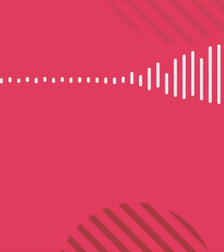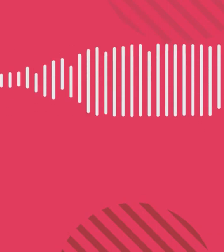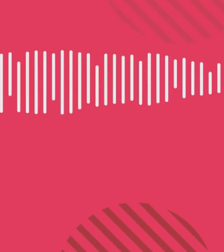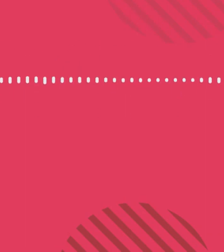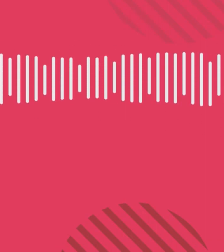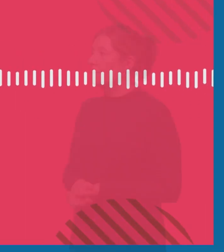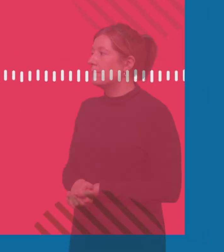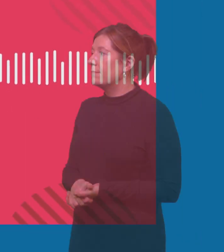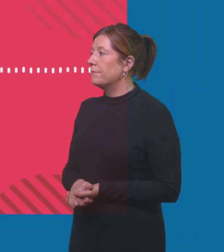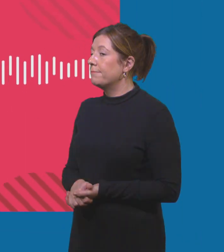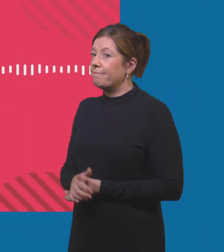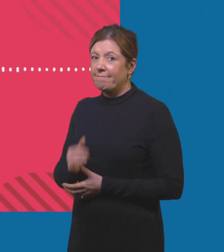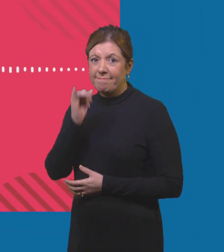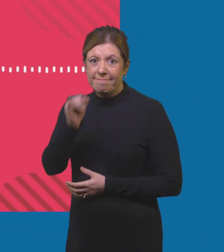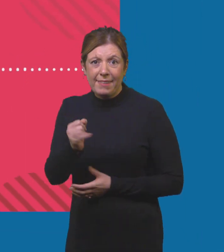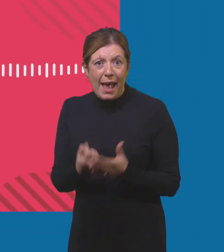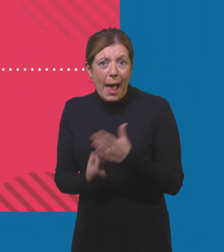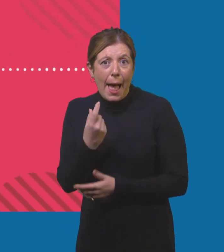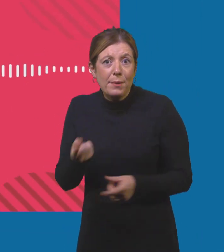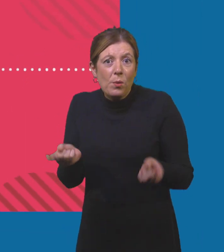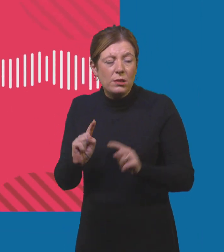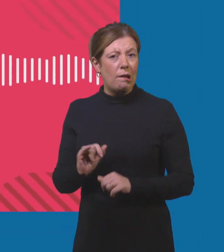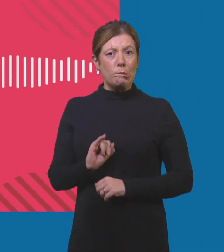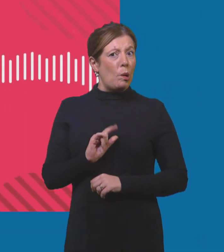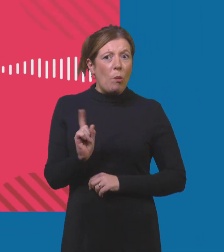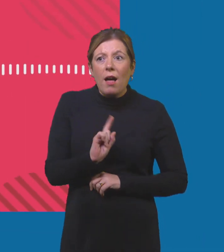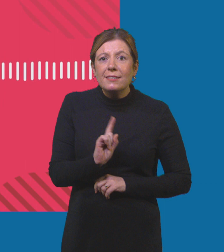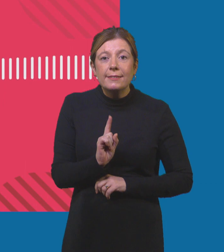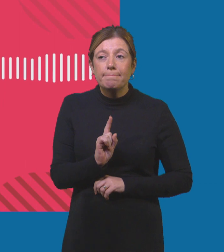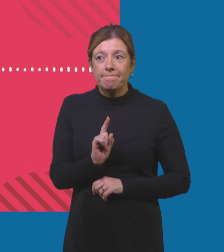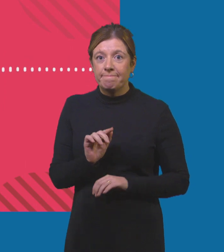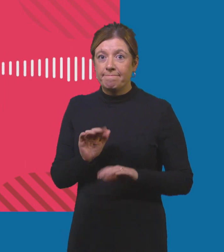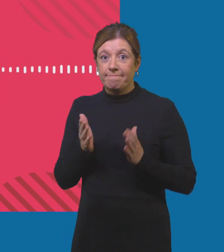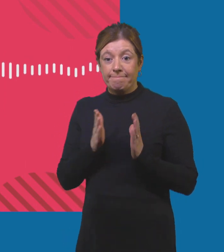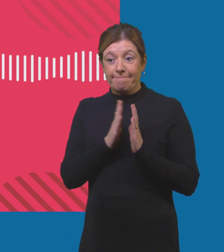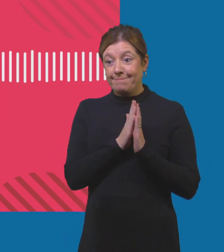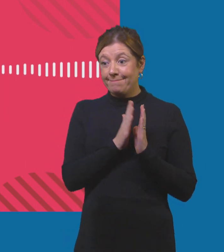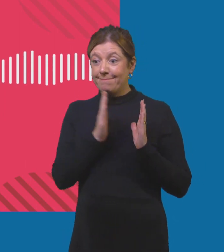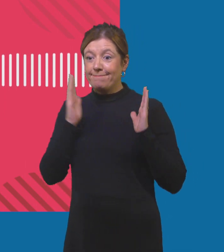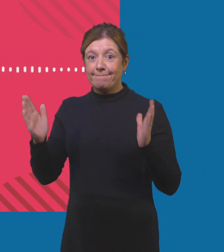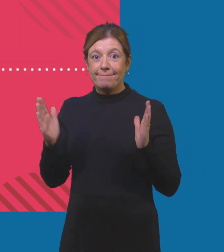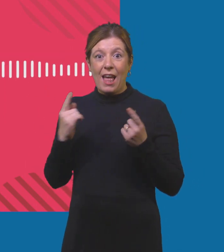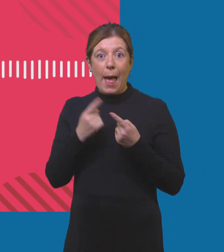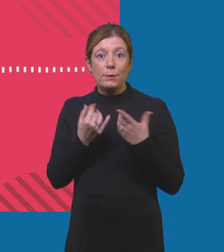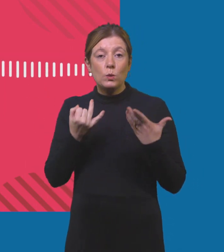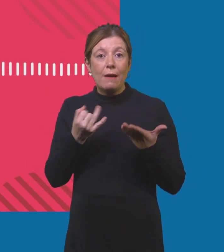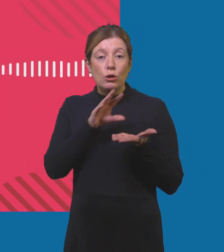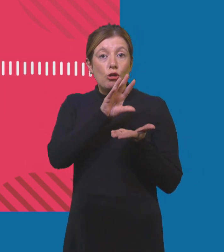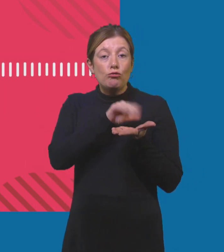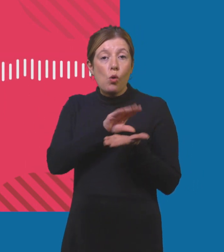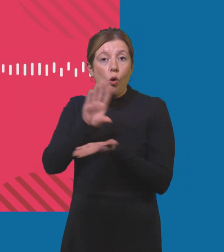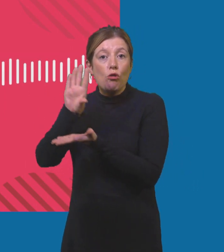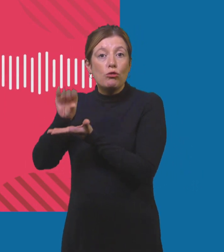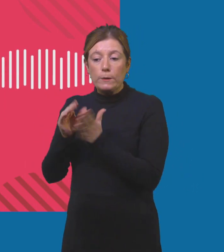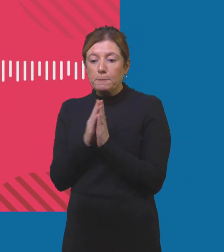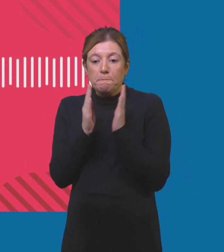Sam, you're never going to guess what's happened. Oh no, what? Most of the video for episode 7 didn't record, so we've only got